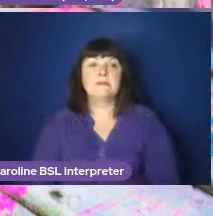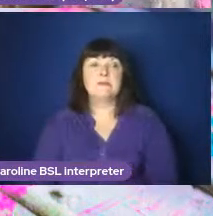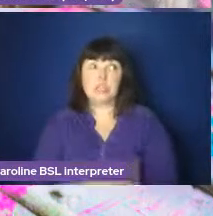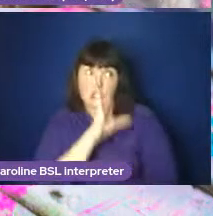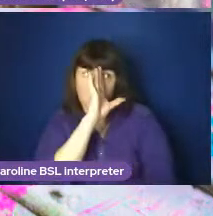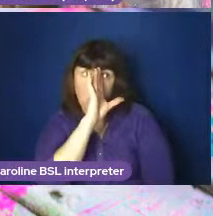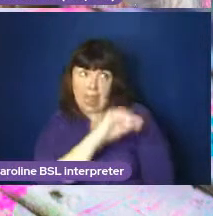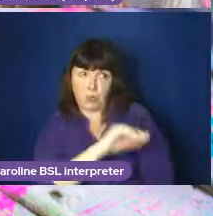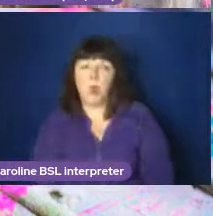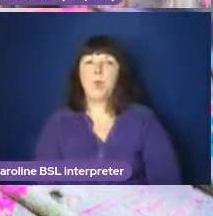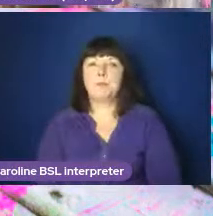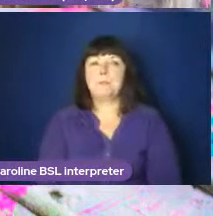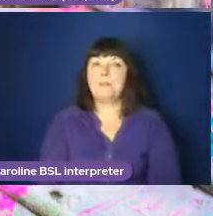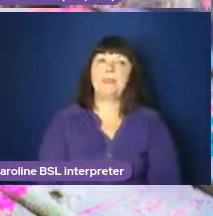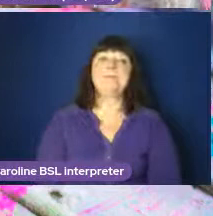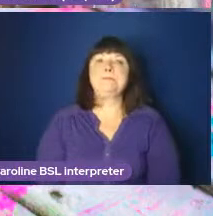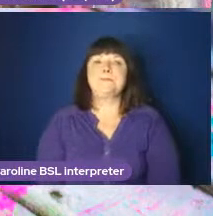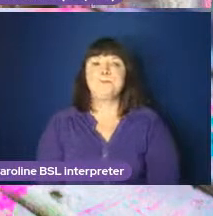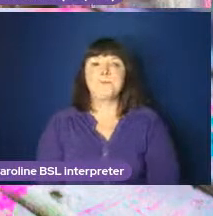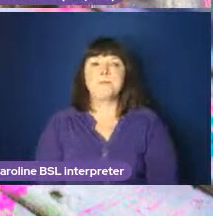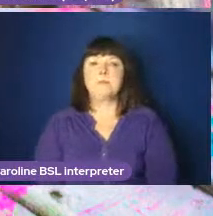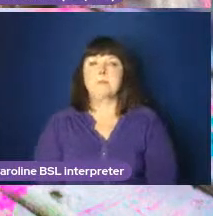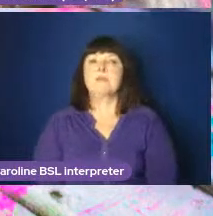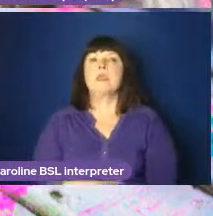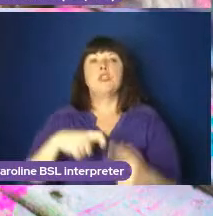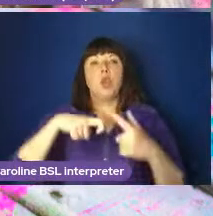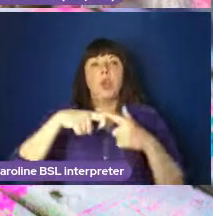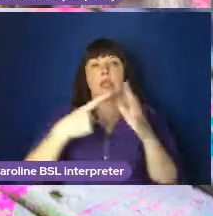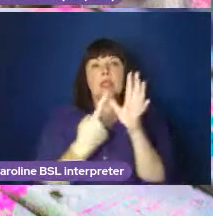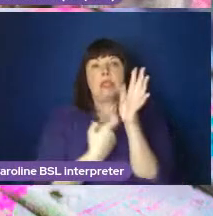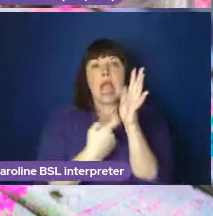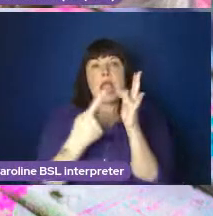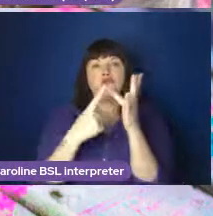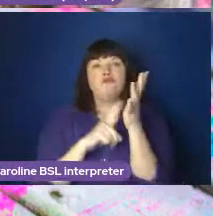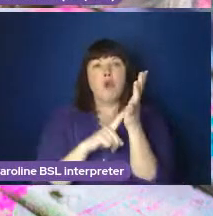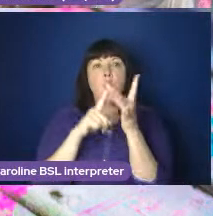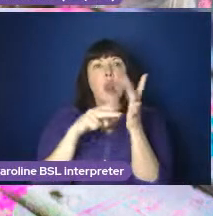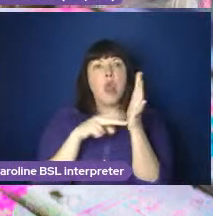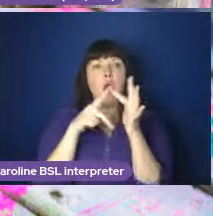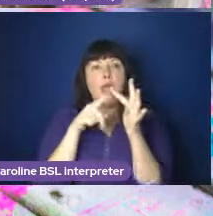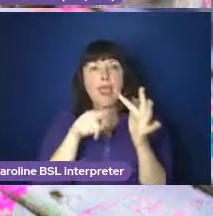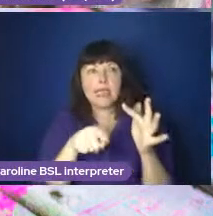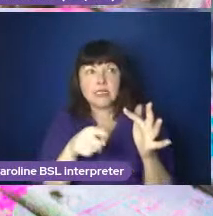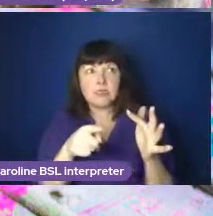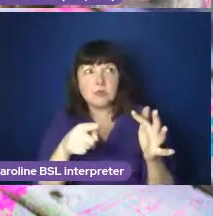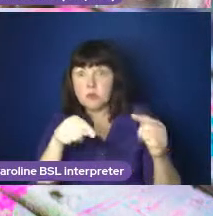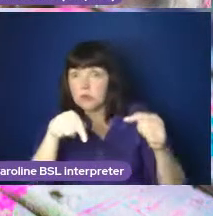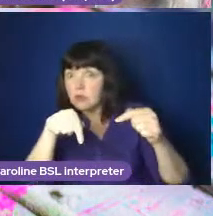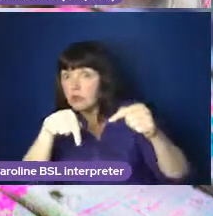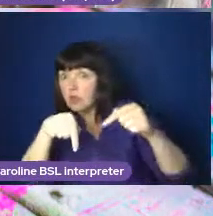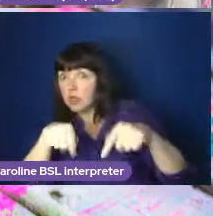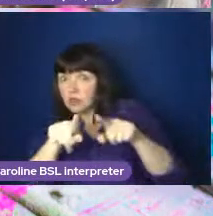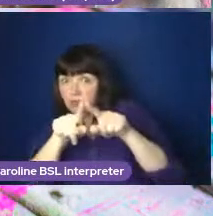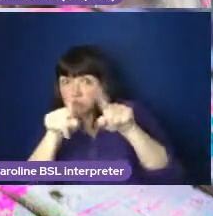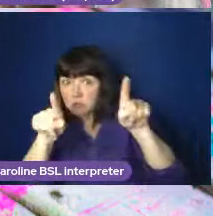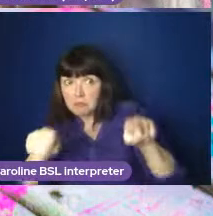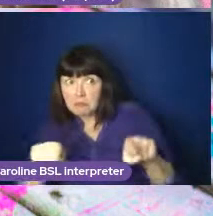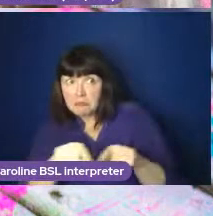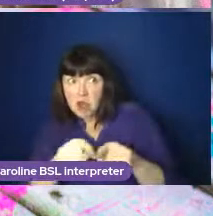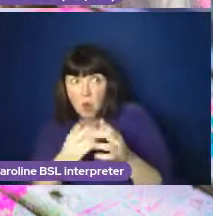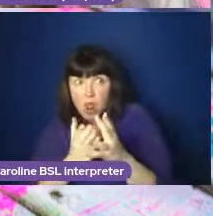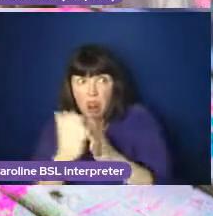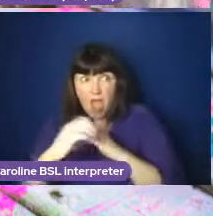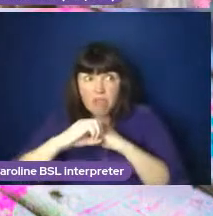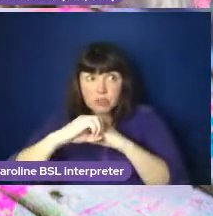know. Okay. Caroline, are you with us? You might be on the live stream, but not